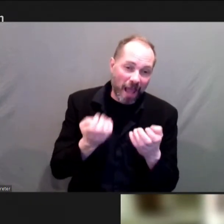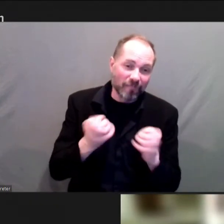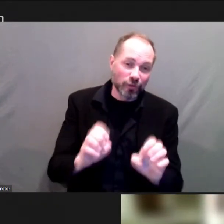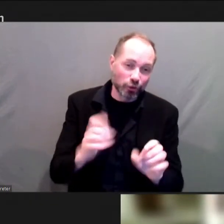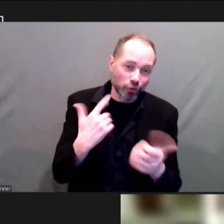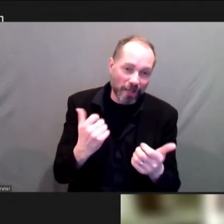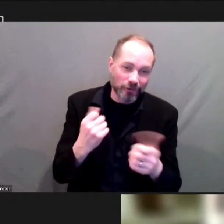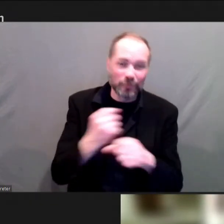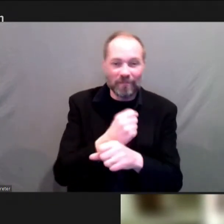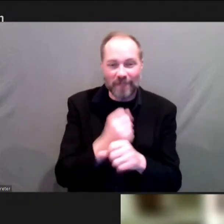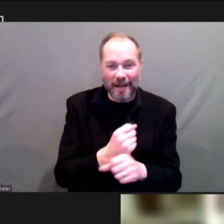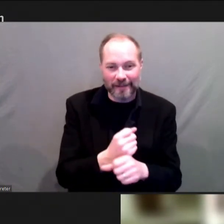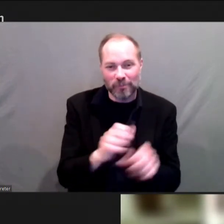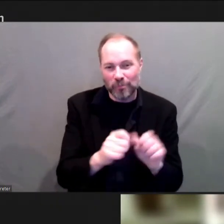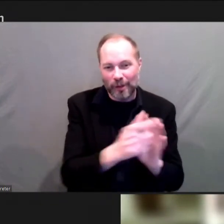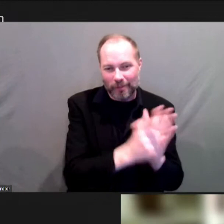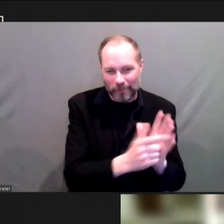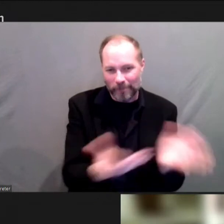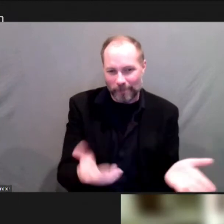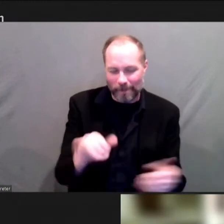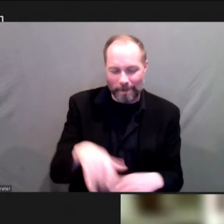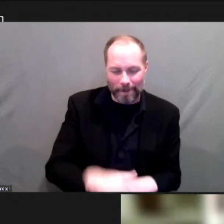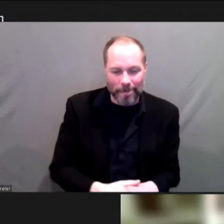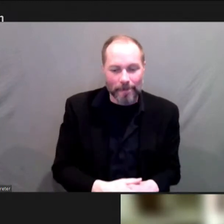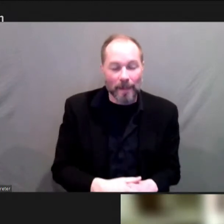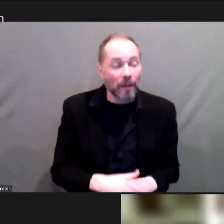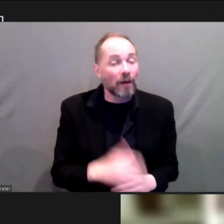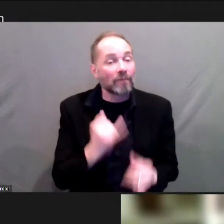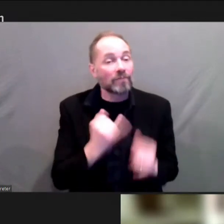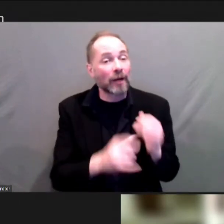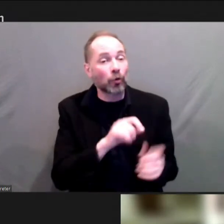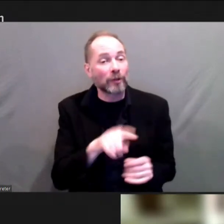Our final question comes from Lauren. Go ahead, Lauren.